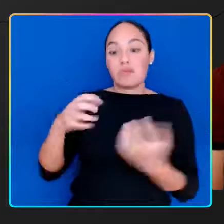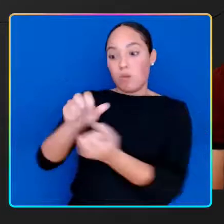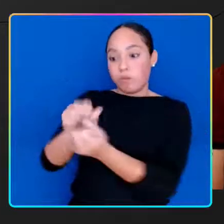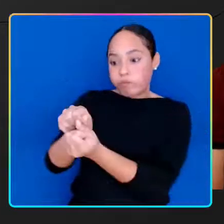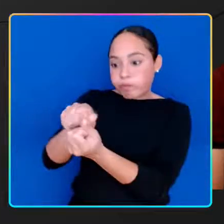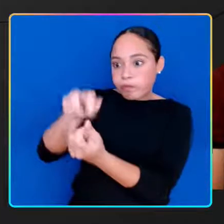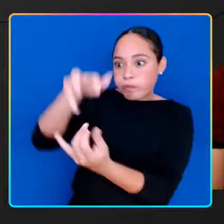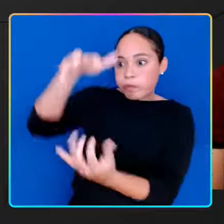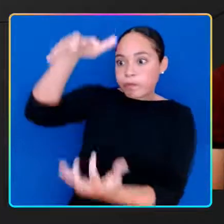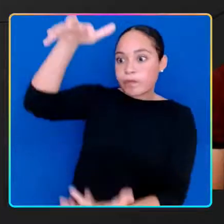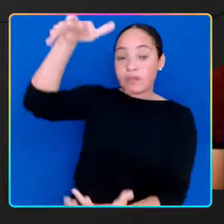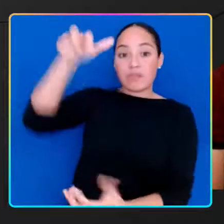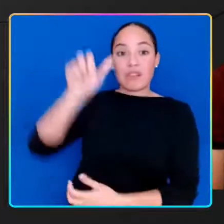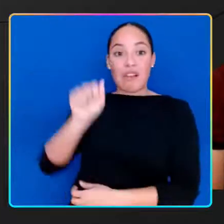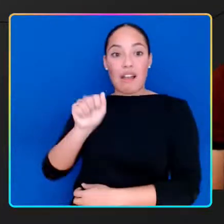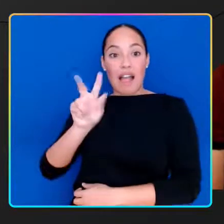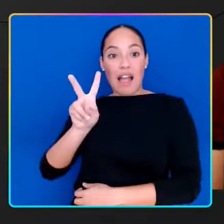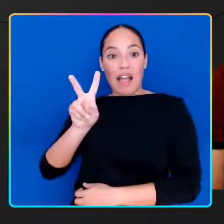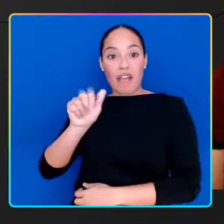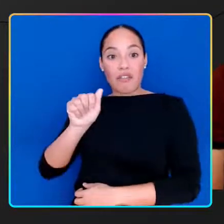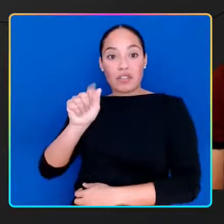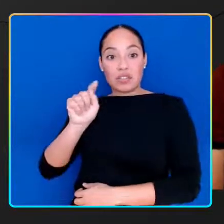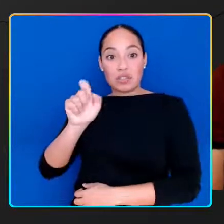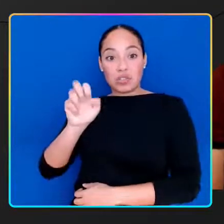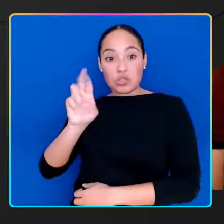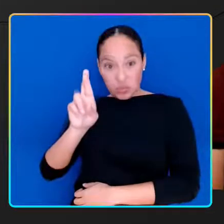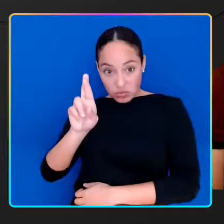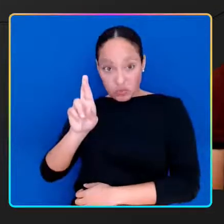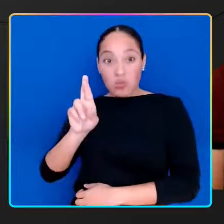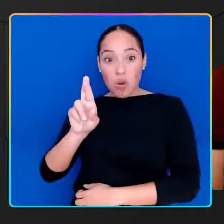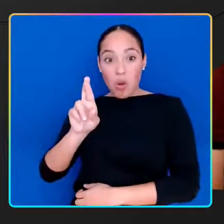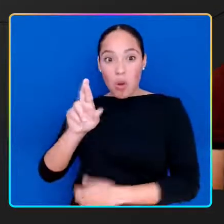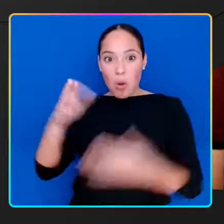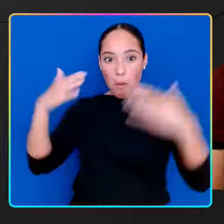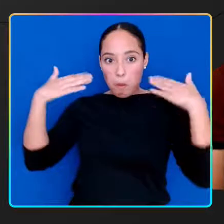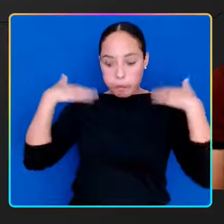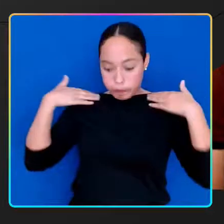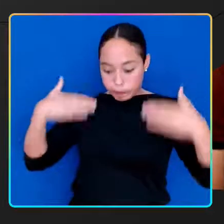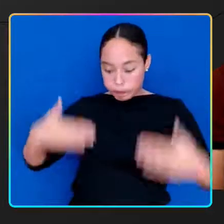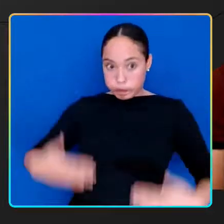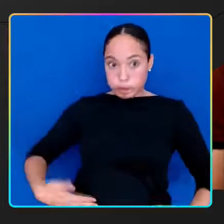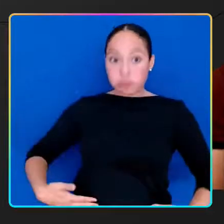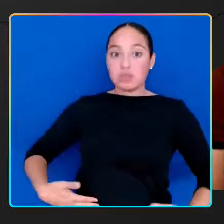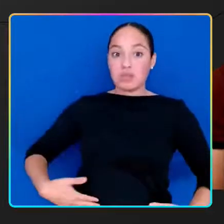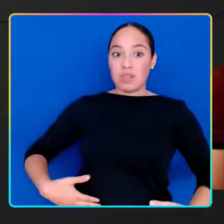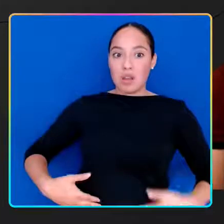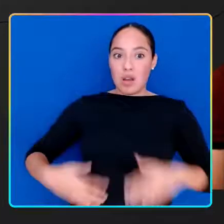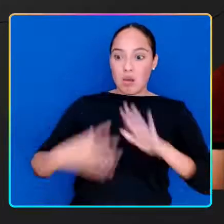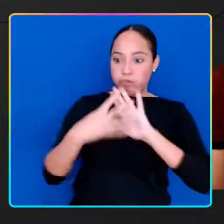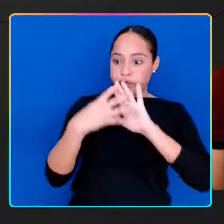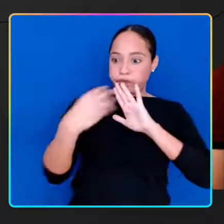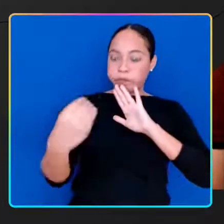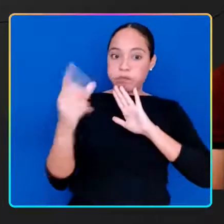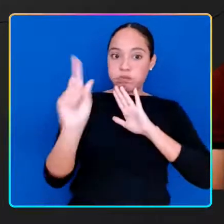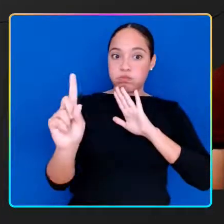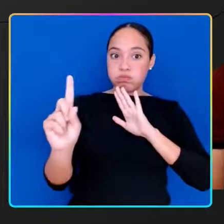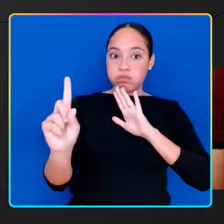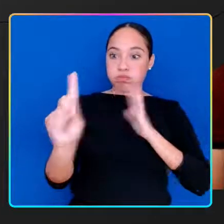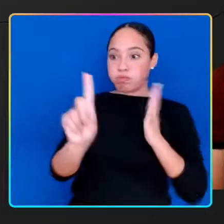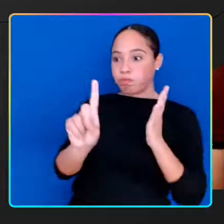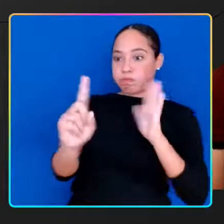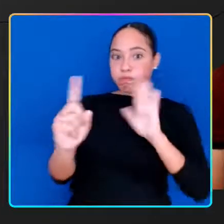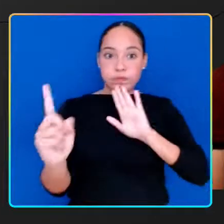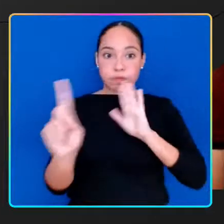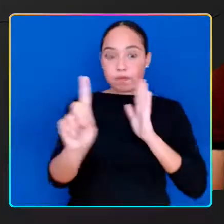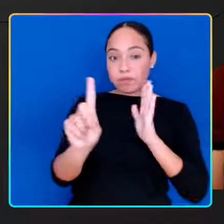At the time, we had just the Oculus Dev Kit, a bunch of Kinects, and we managed to build a solution to move inside freely in